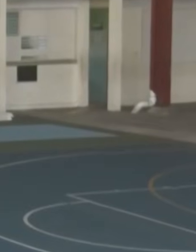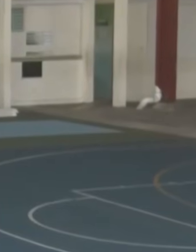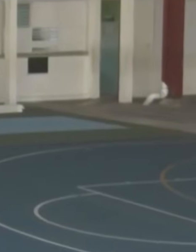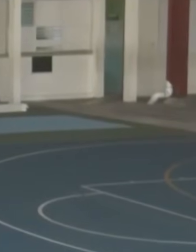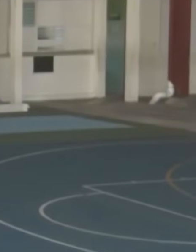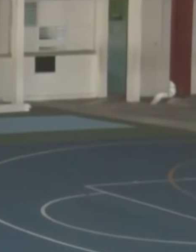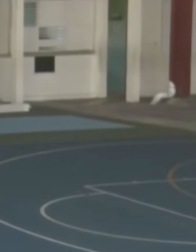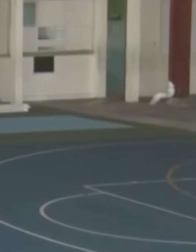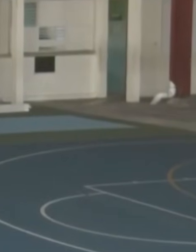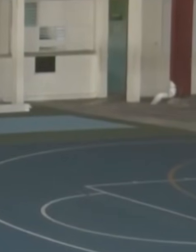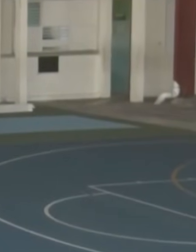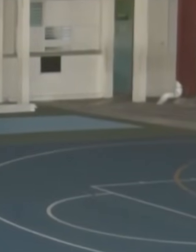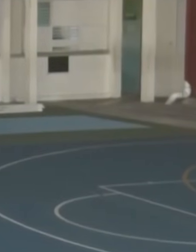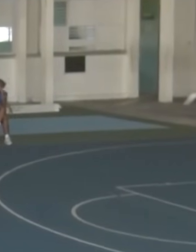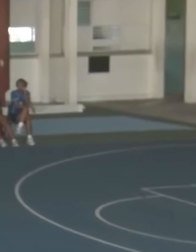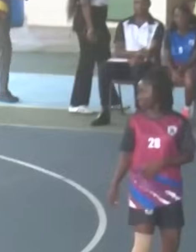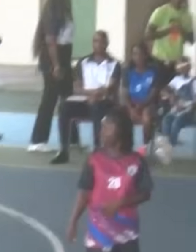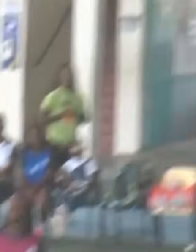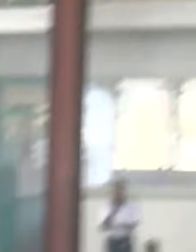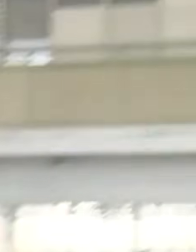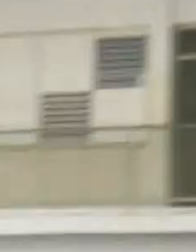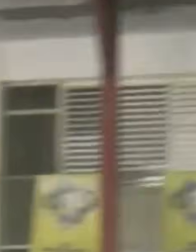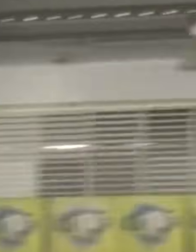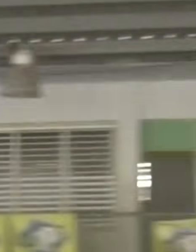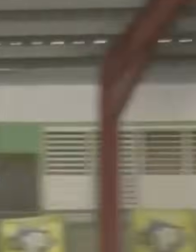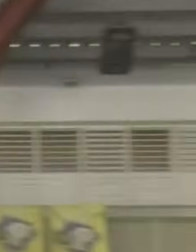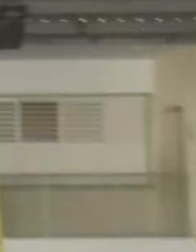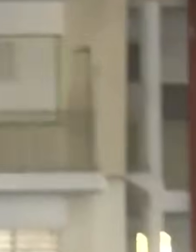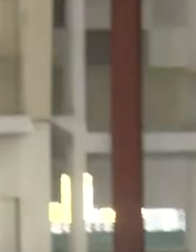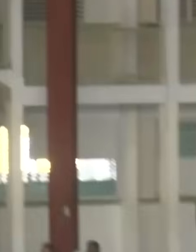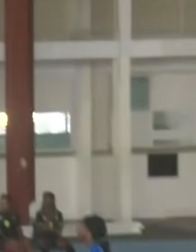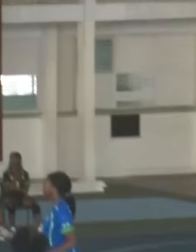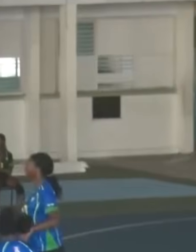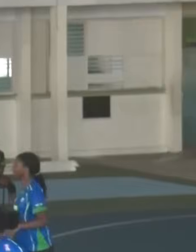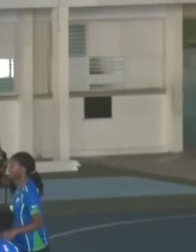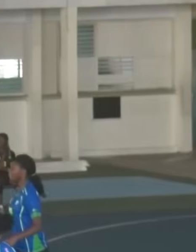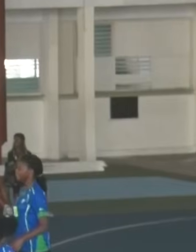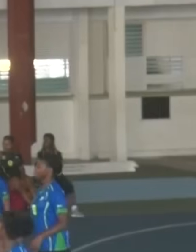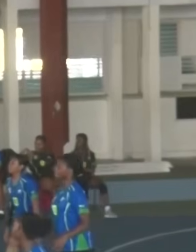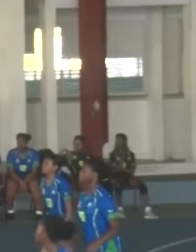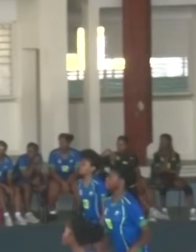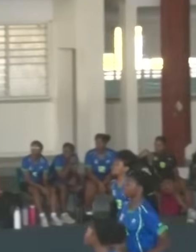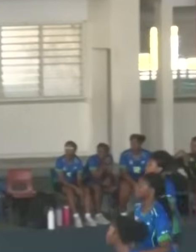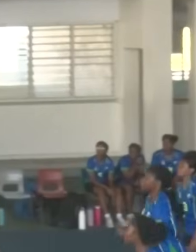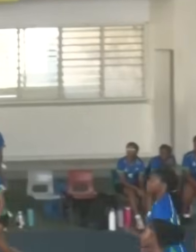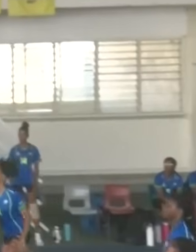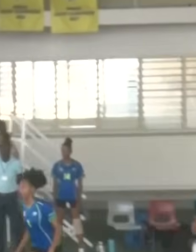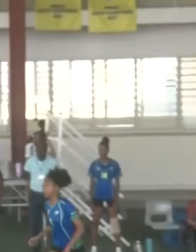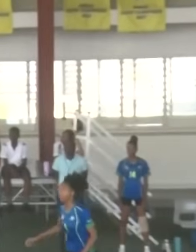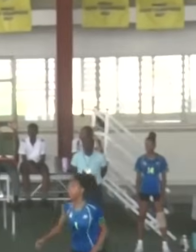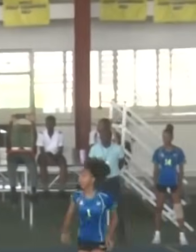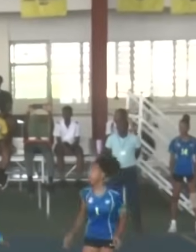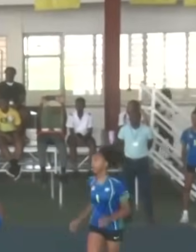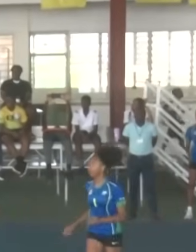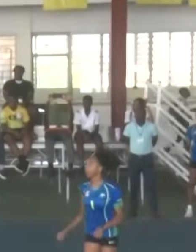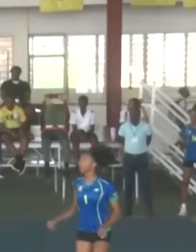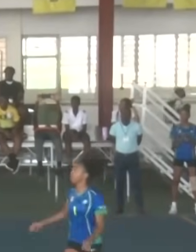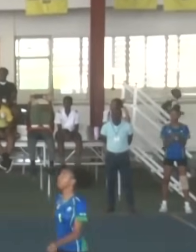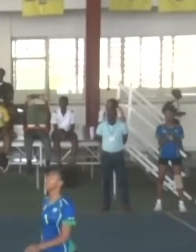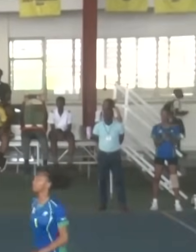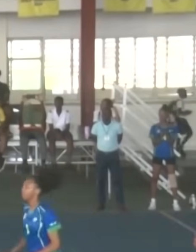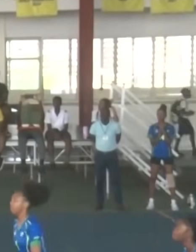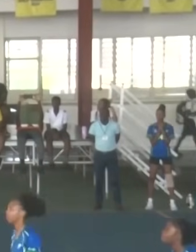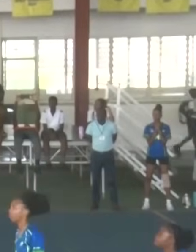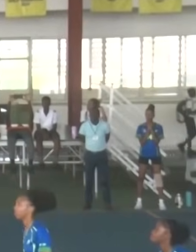Graham marked it down as an ace. Dighton actually managed to push SMS before the latter closed out the first set